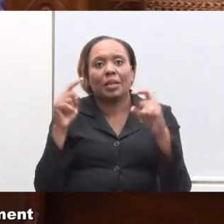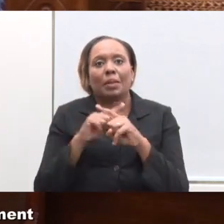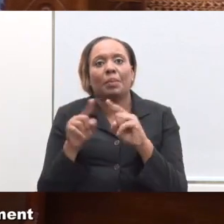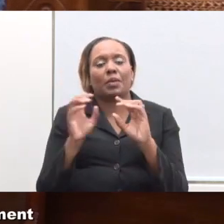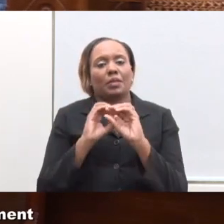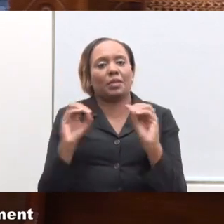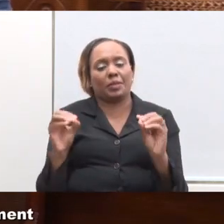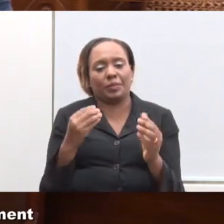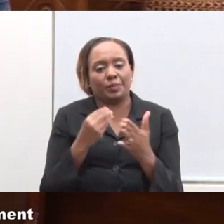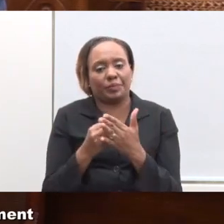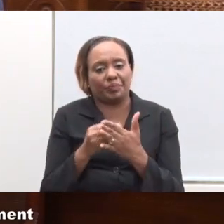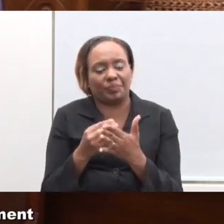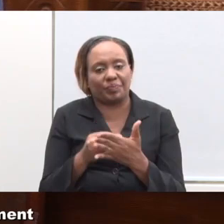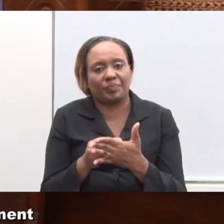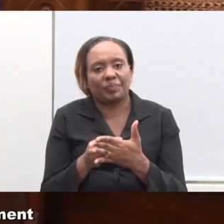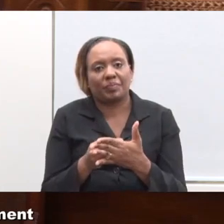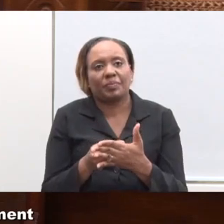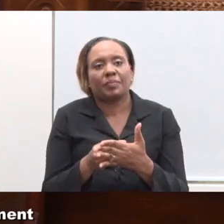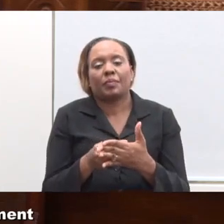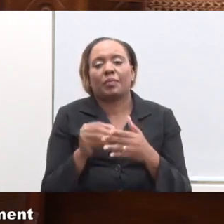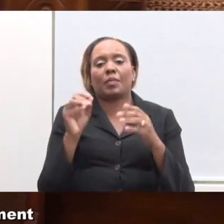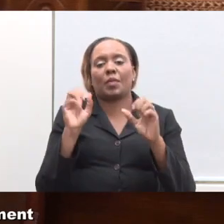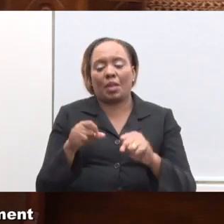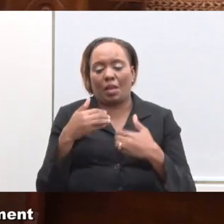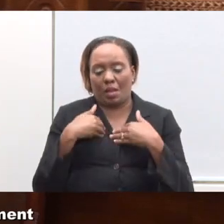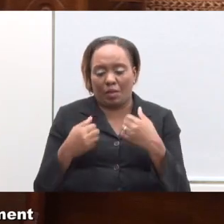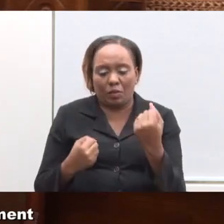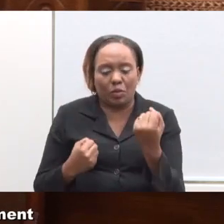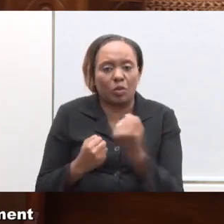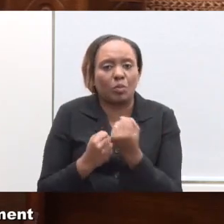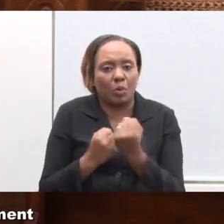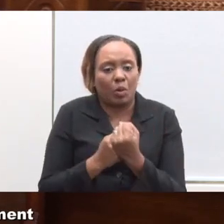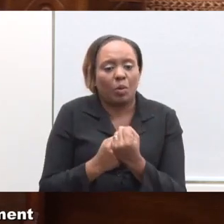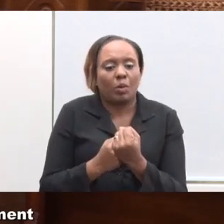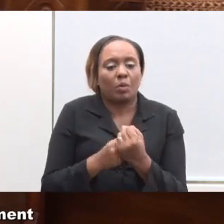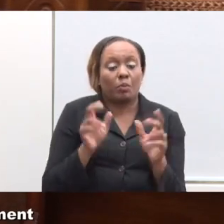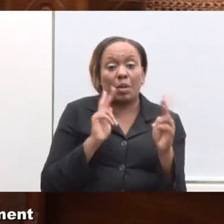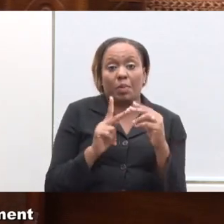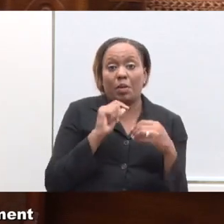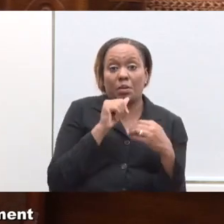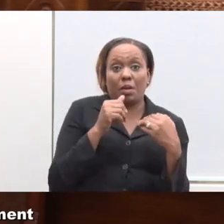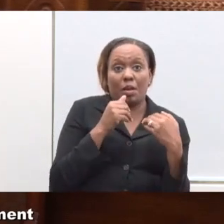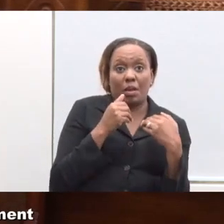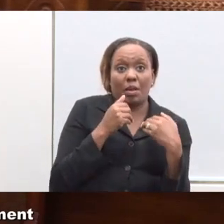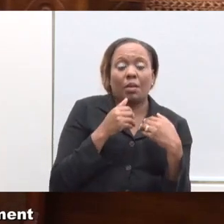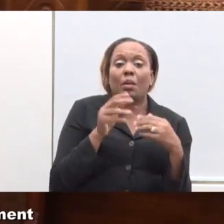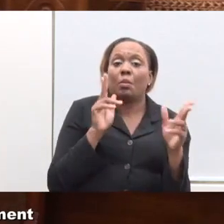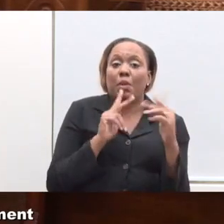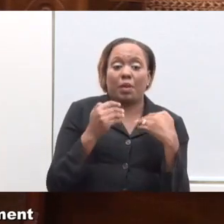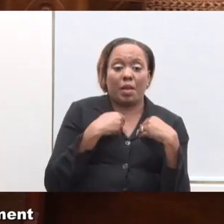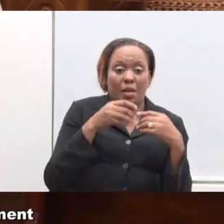be supported in a framework to those who have capital but no good ideas.